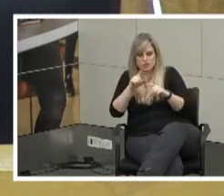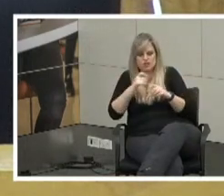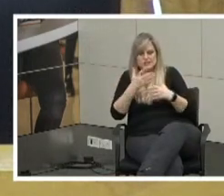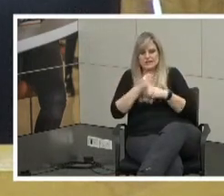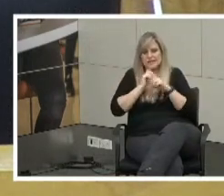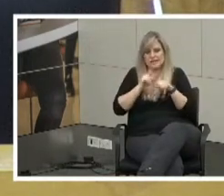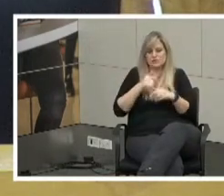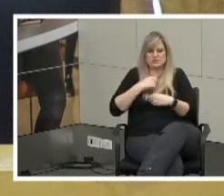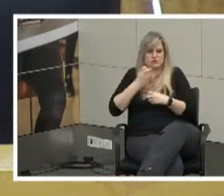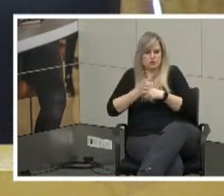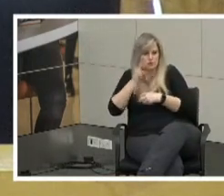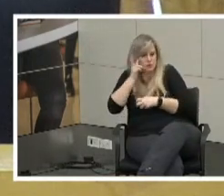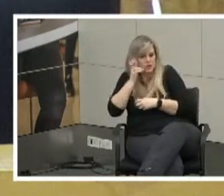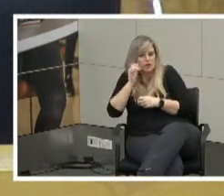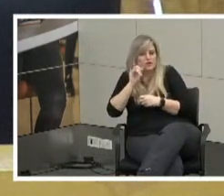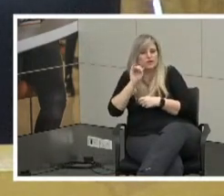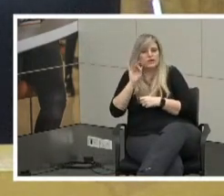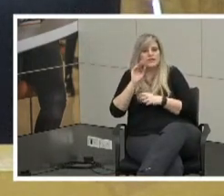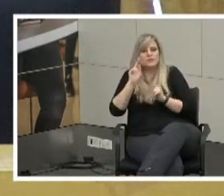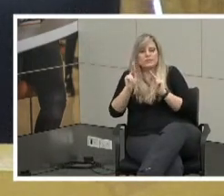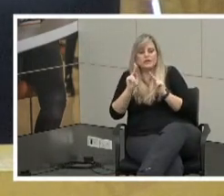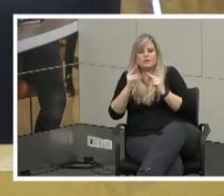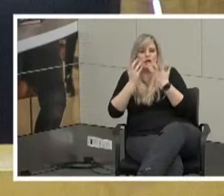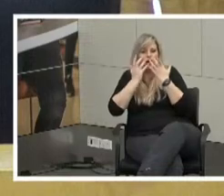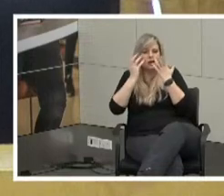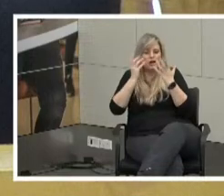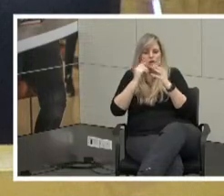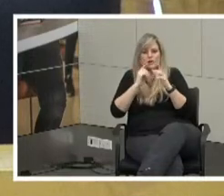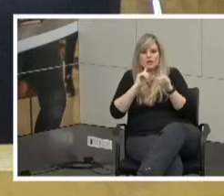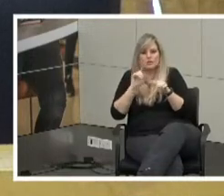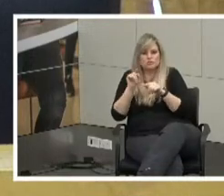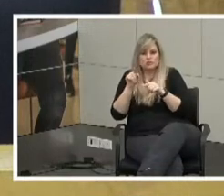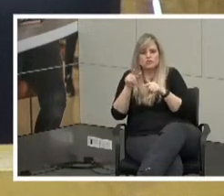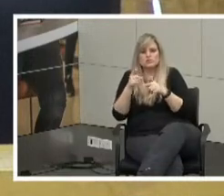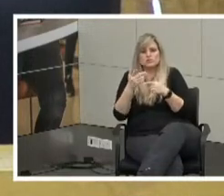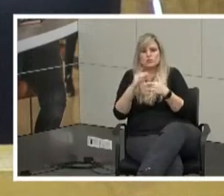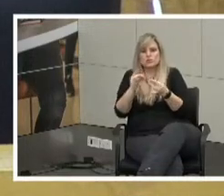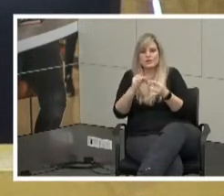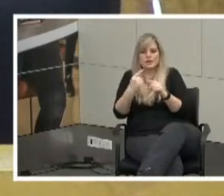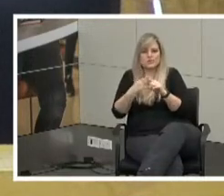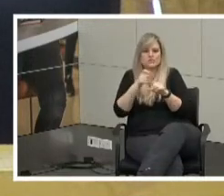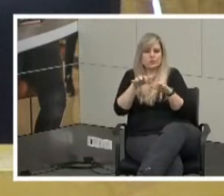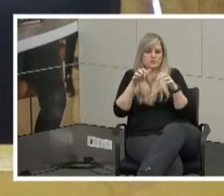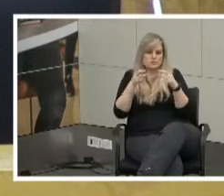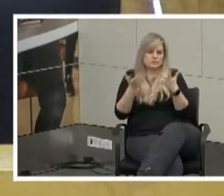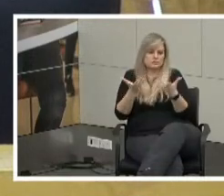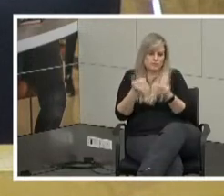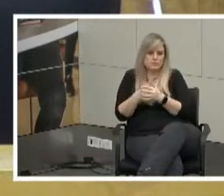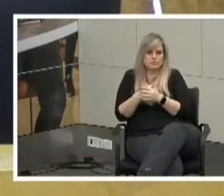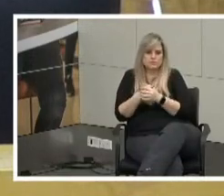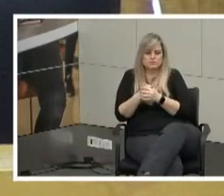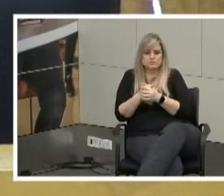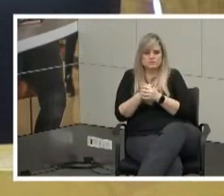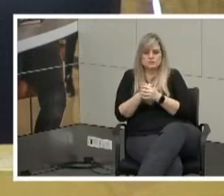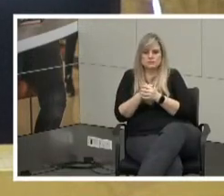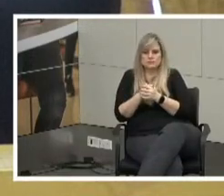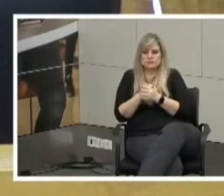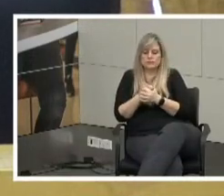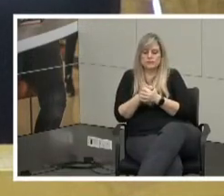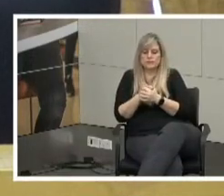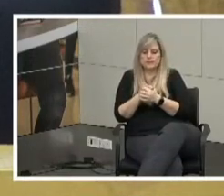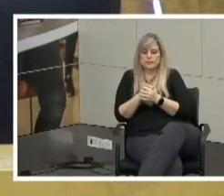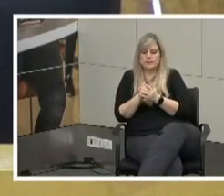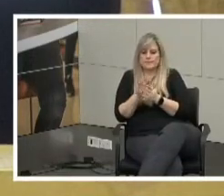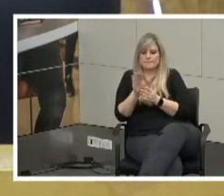hard to hear up here when there's um statements that are made in response to particular questions are being asked